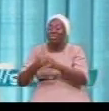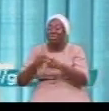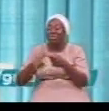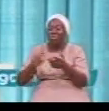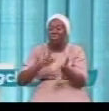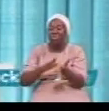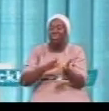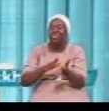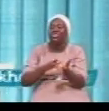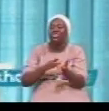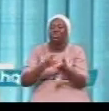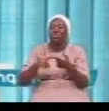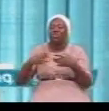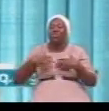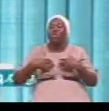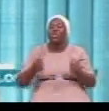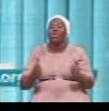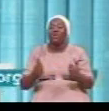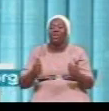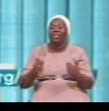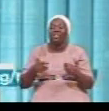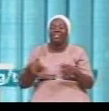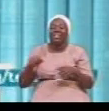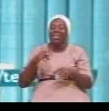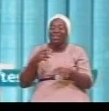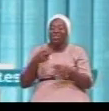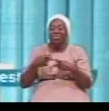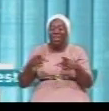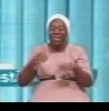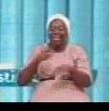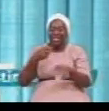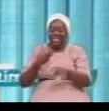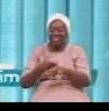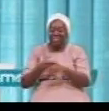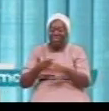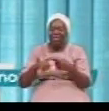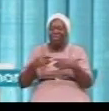Make that comment again, please, doctor. They are very what?